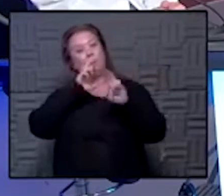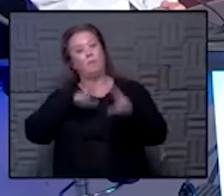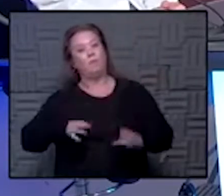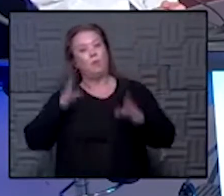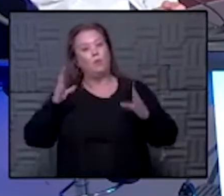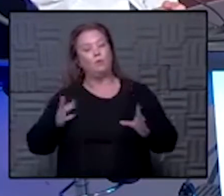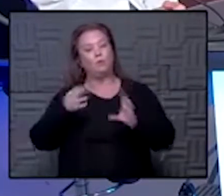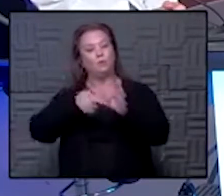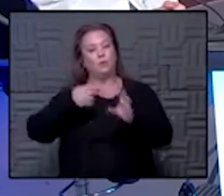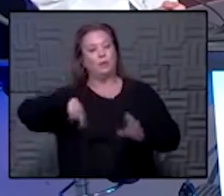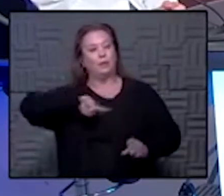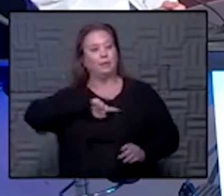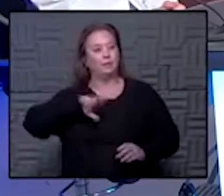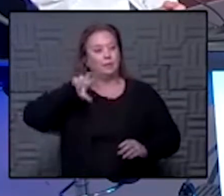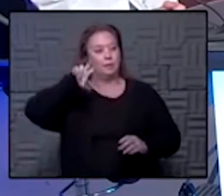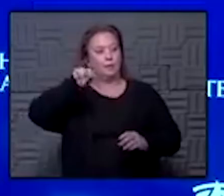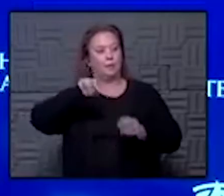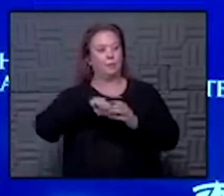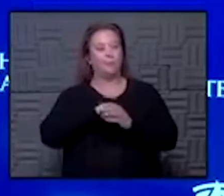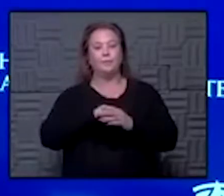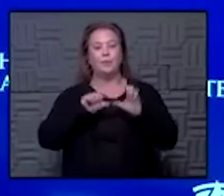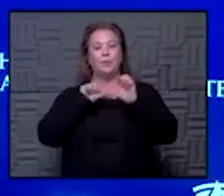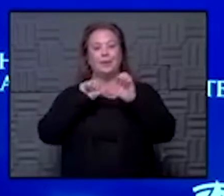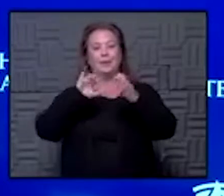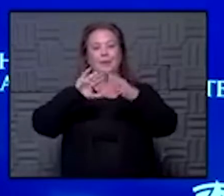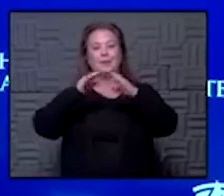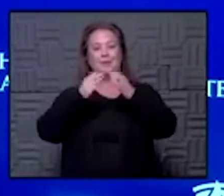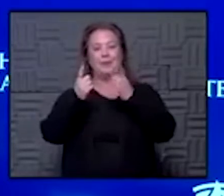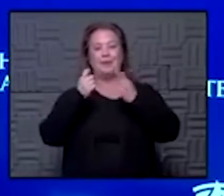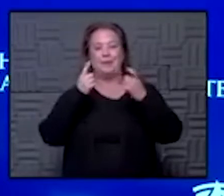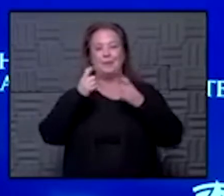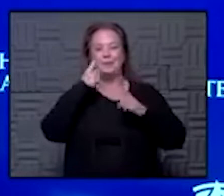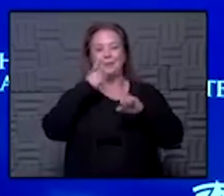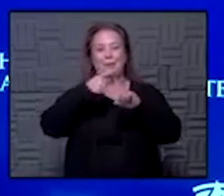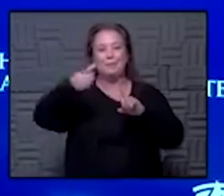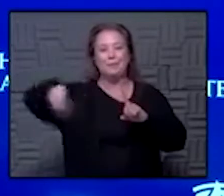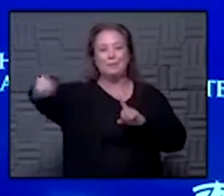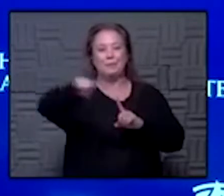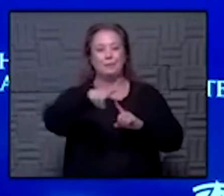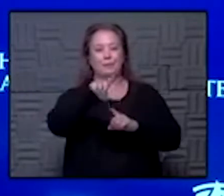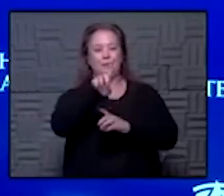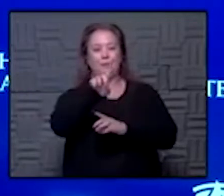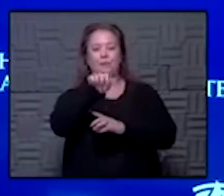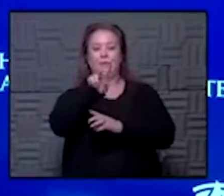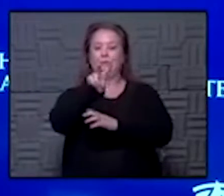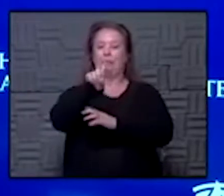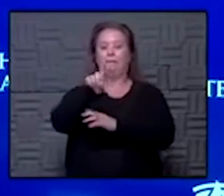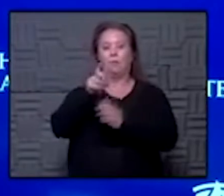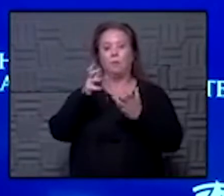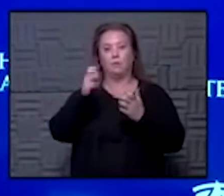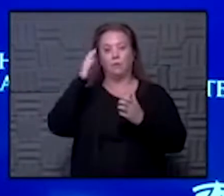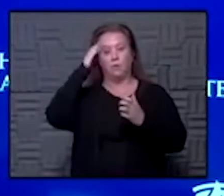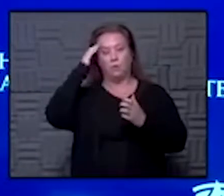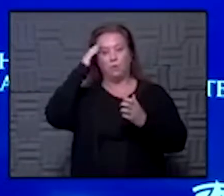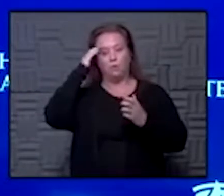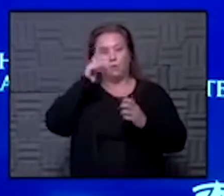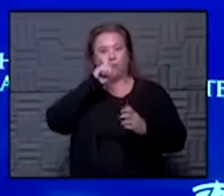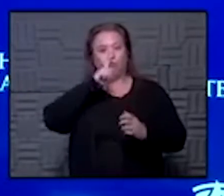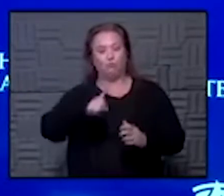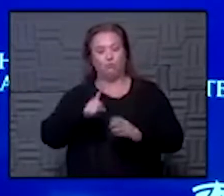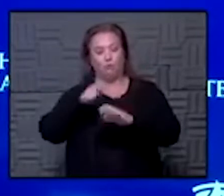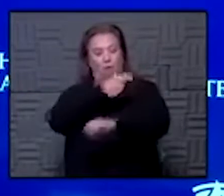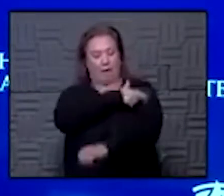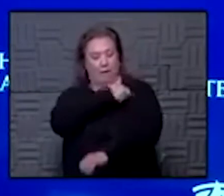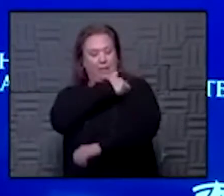on the line? No. Okay. We will continue then with community questions. David wants to know, is it true that the number of hospital beds being